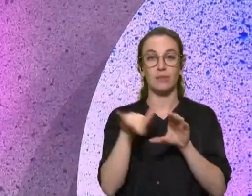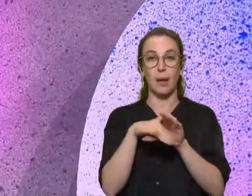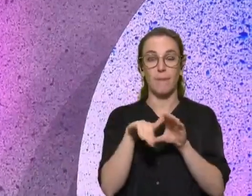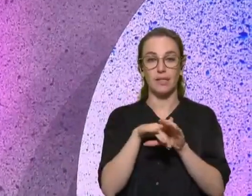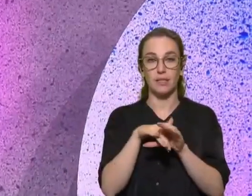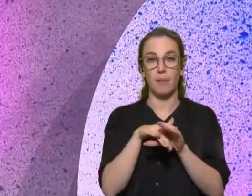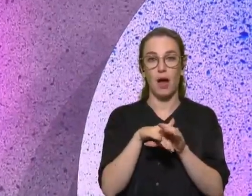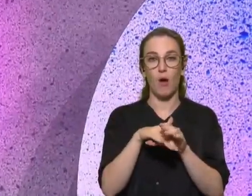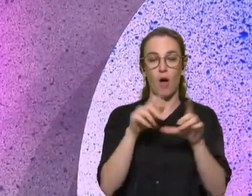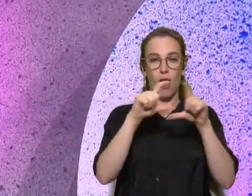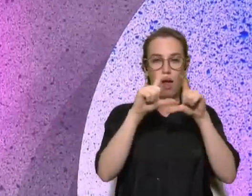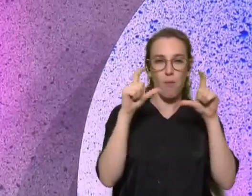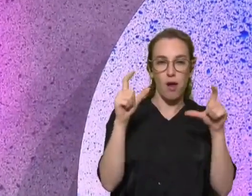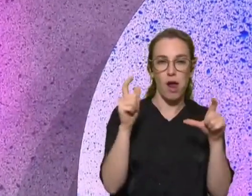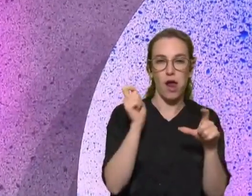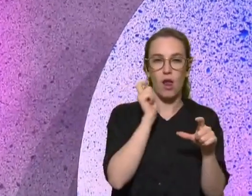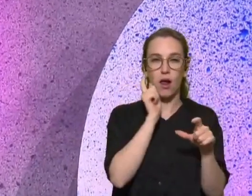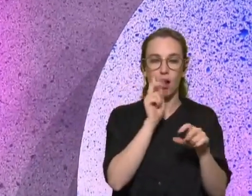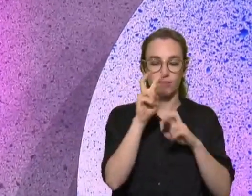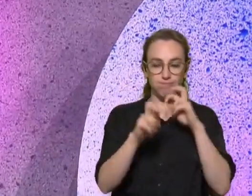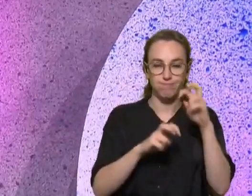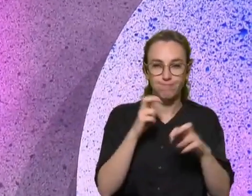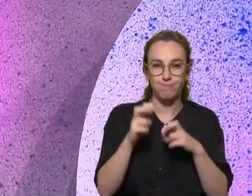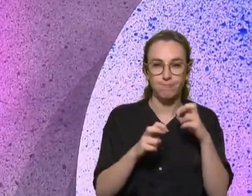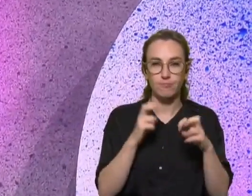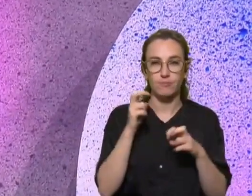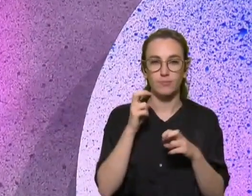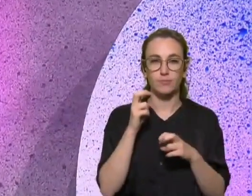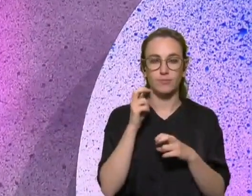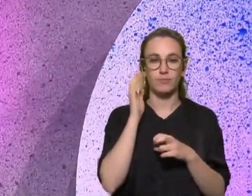active participation of companies, researchers,